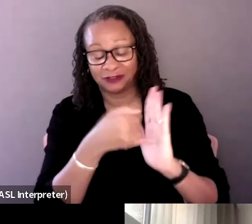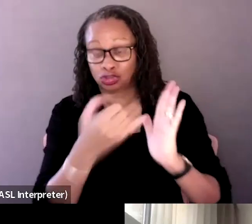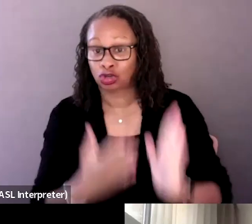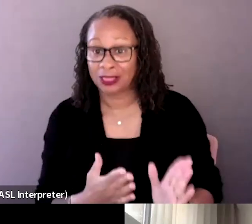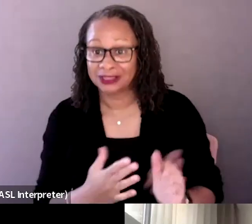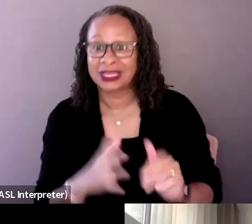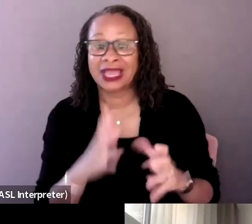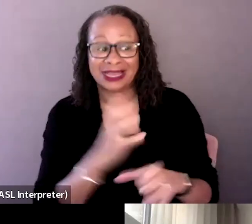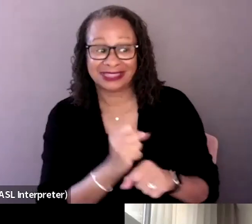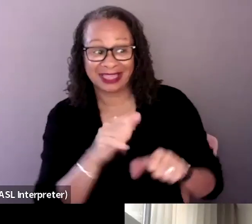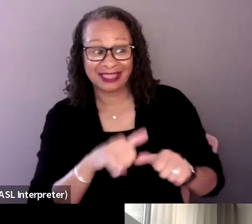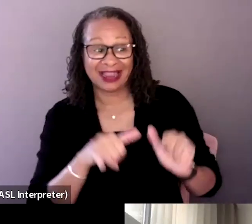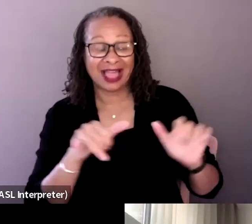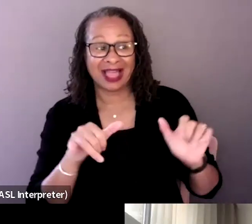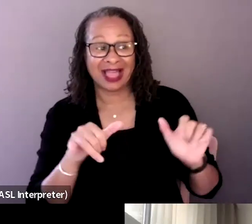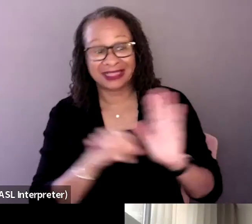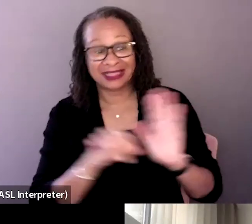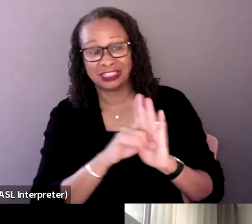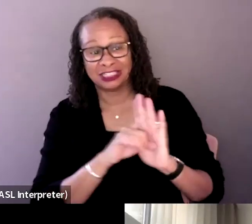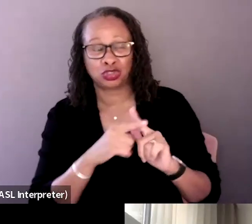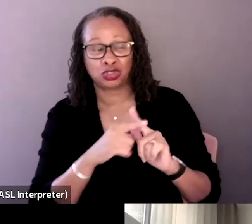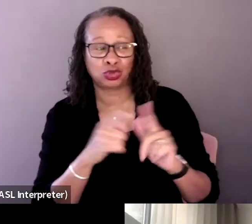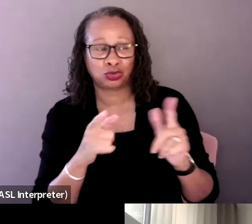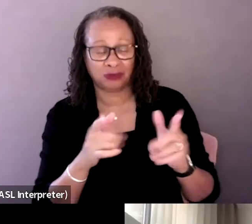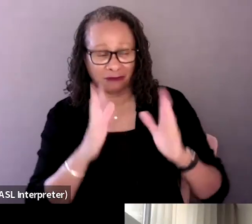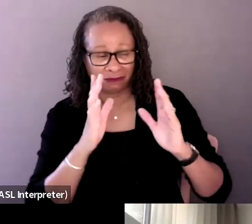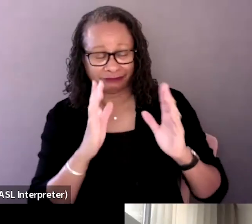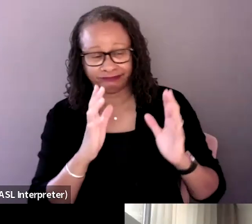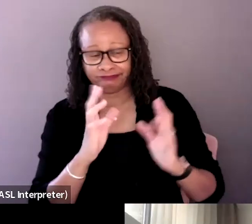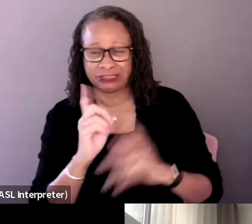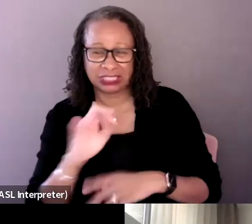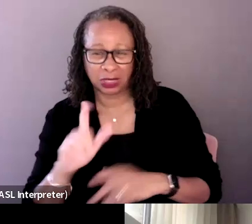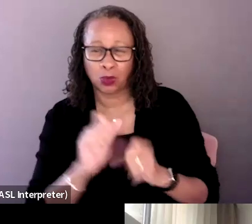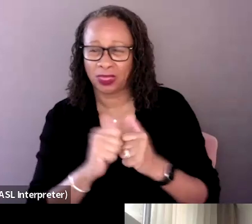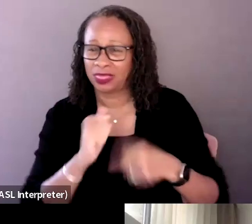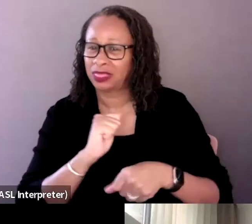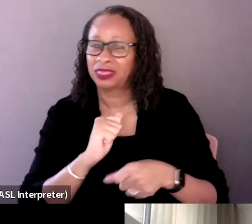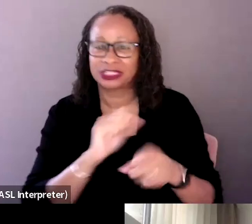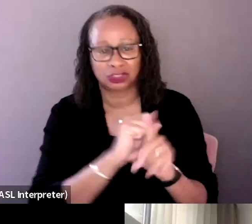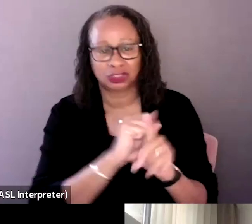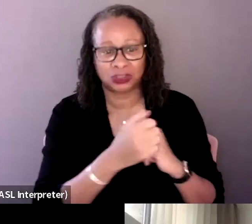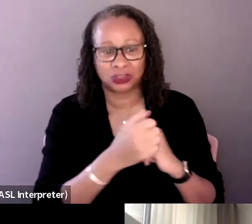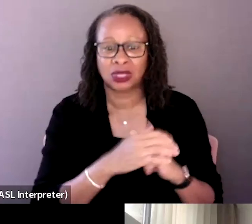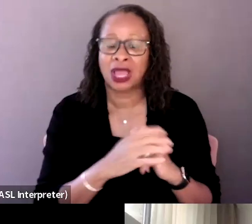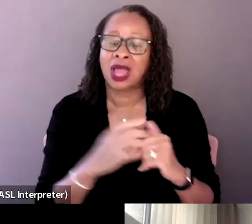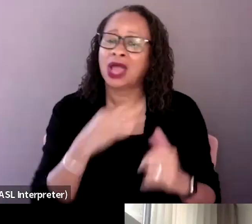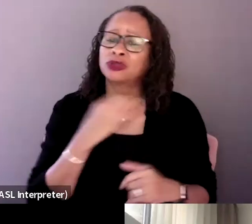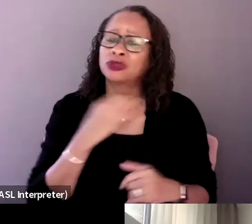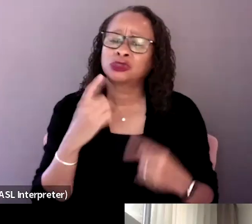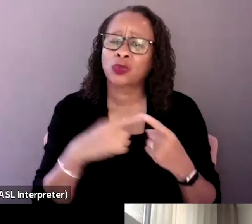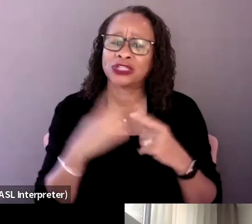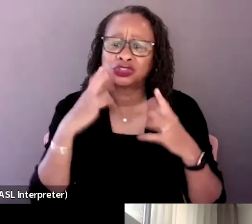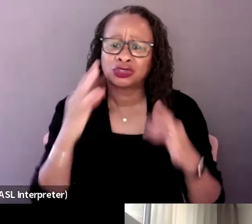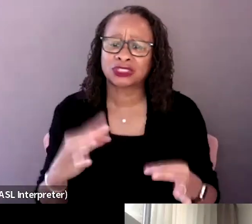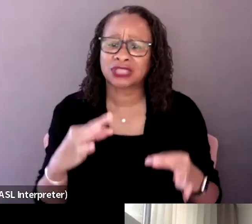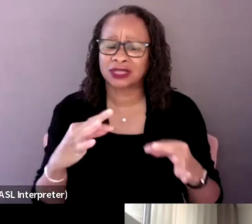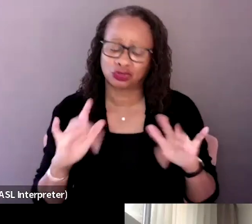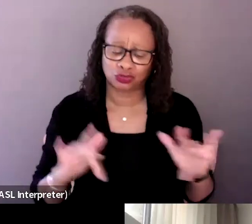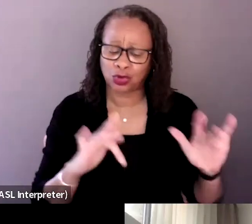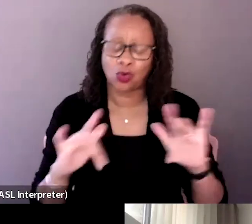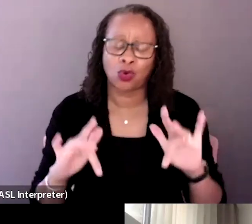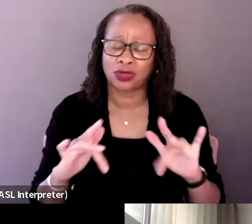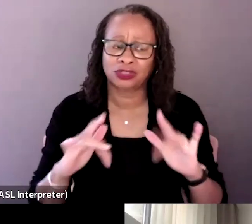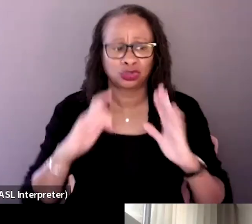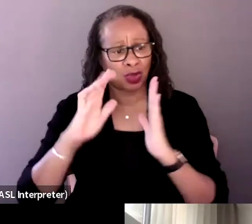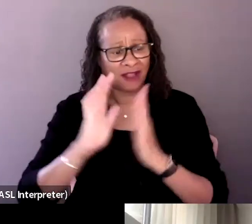to deal with it. But I'm curious when you decided to start recording, to capture things on video, to